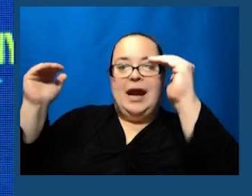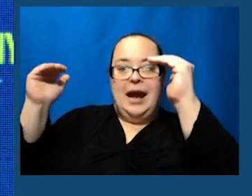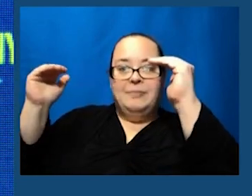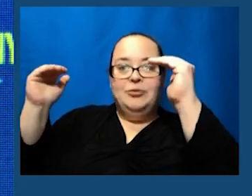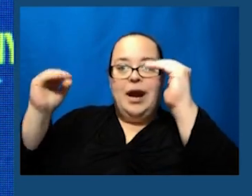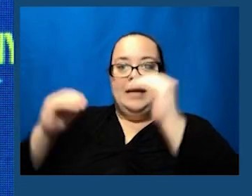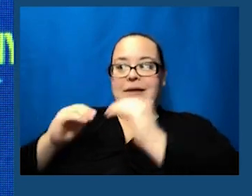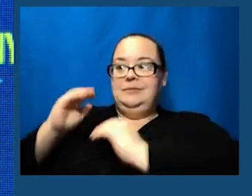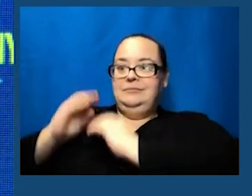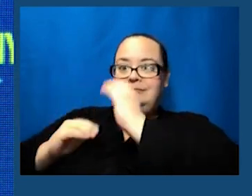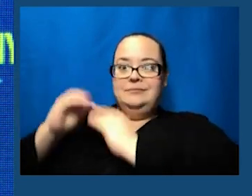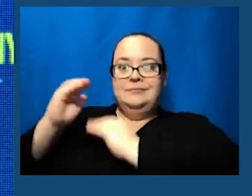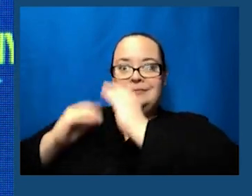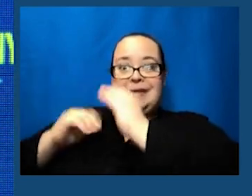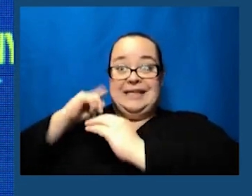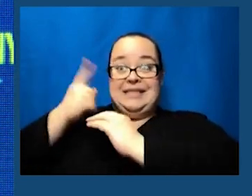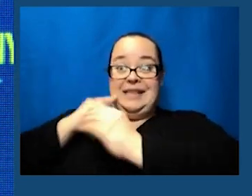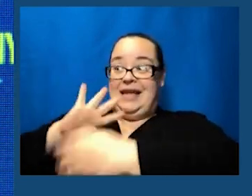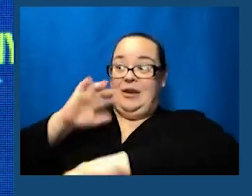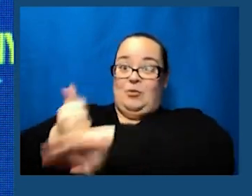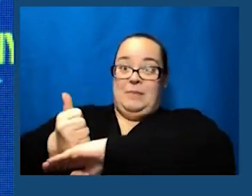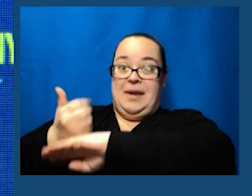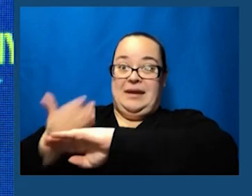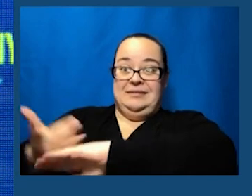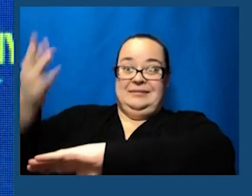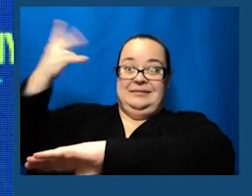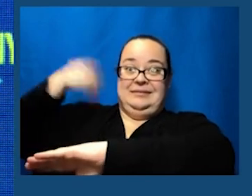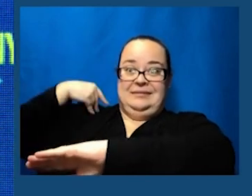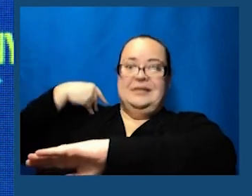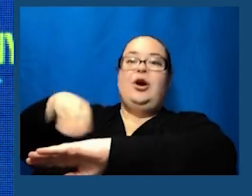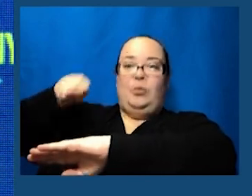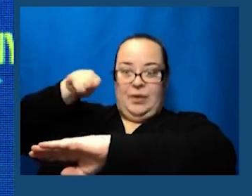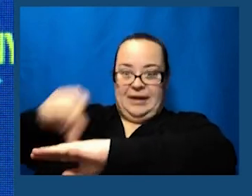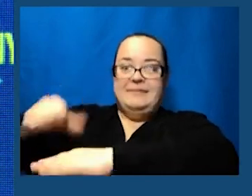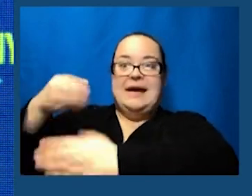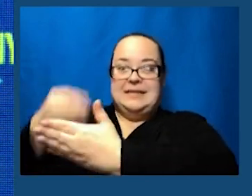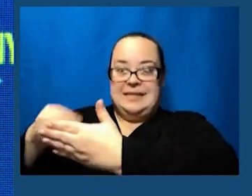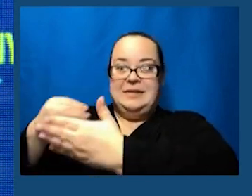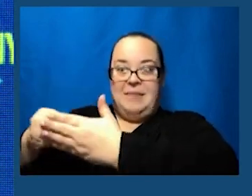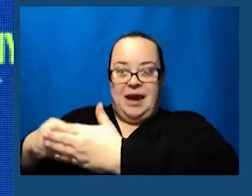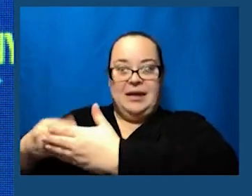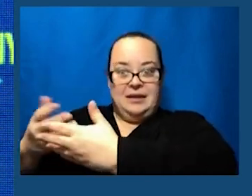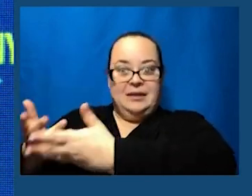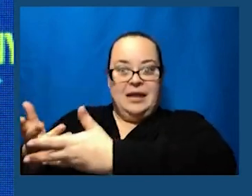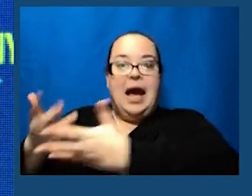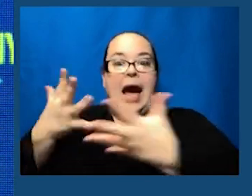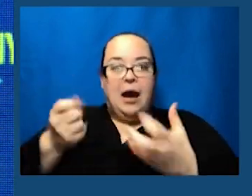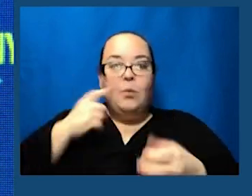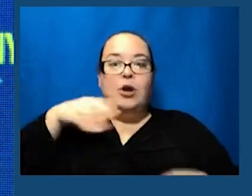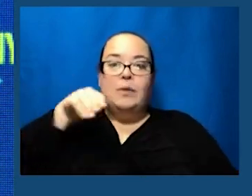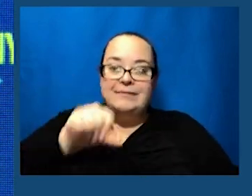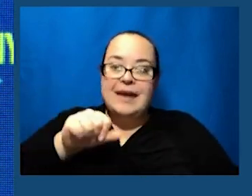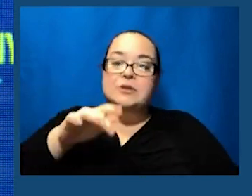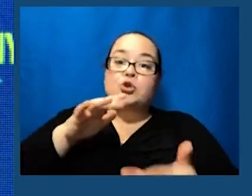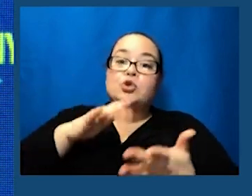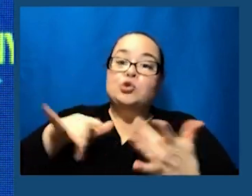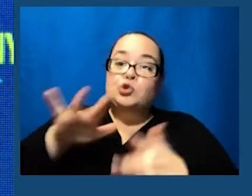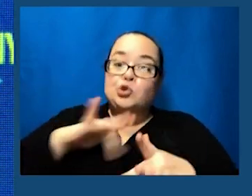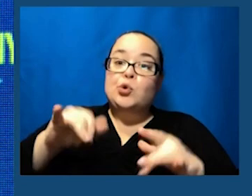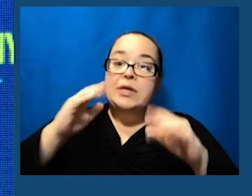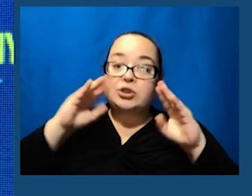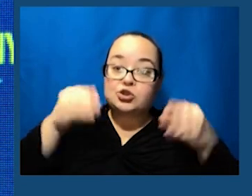a long time ago is still going to be functioning, so we invested money in that. So I want to keep investing in our tourist attractions, our businesses,